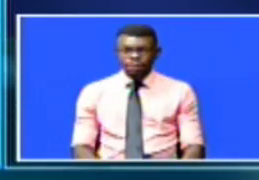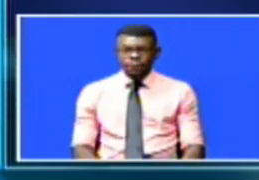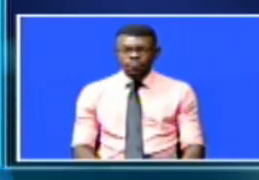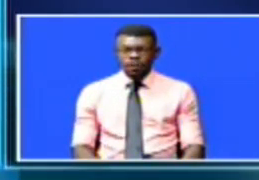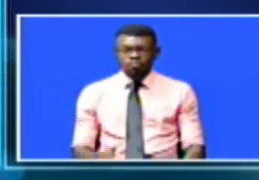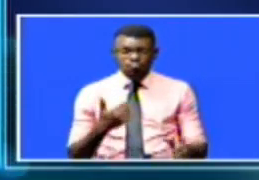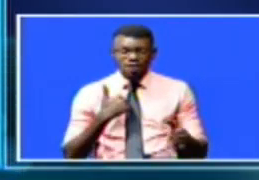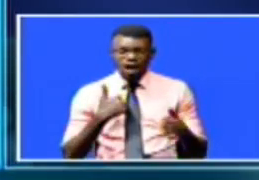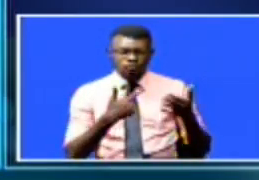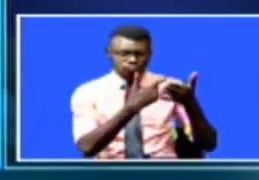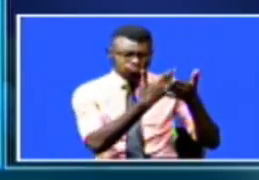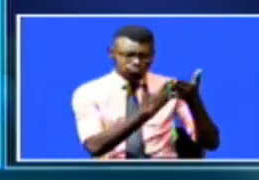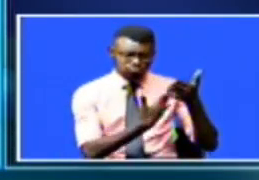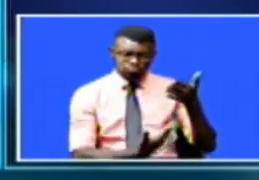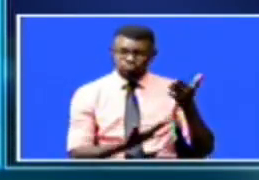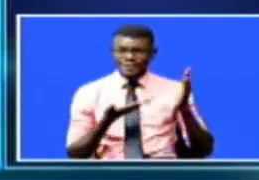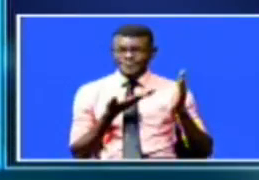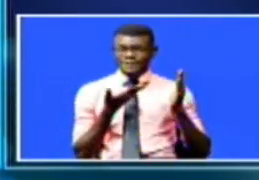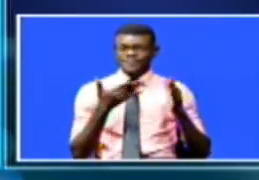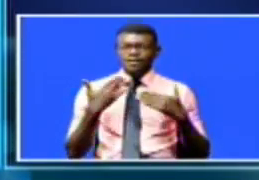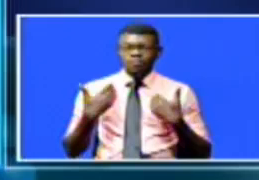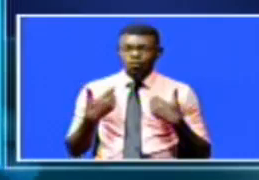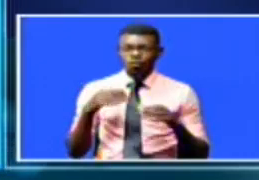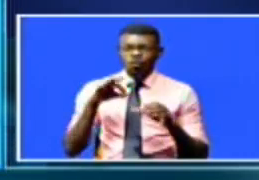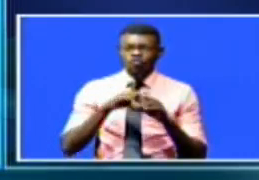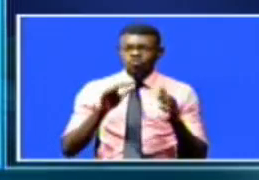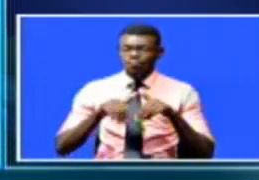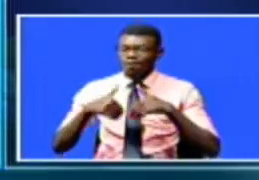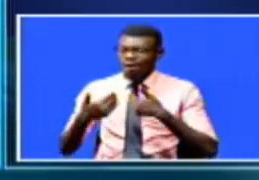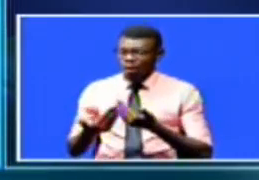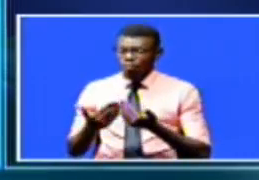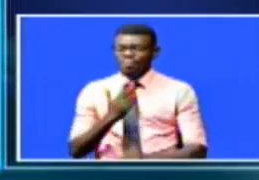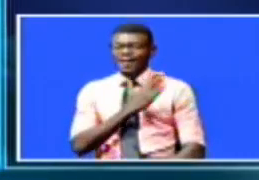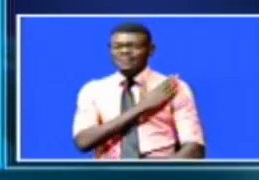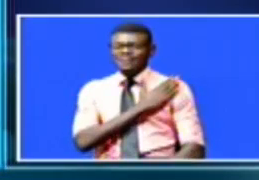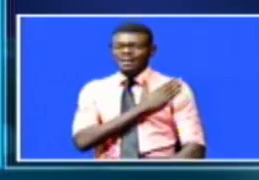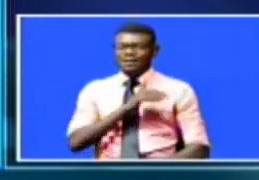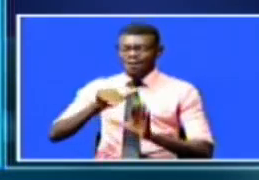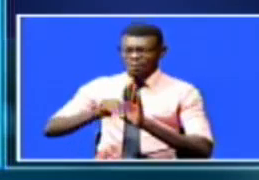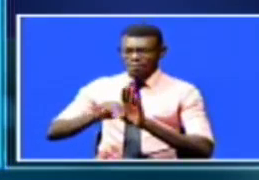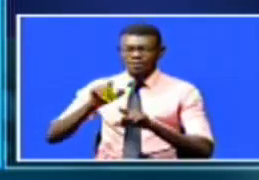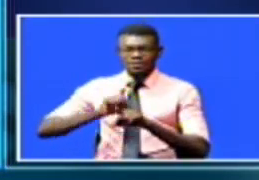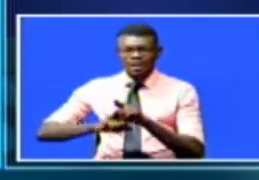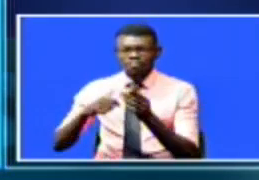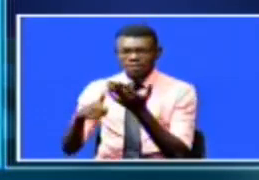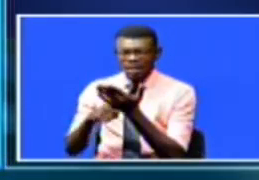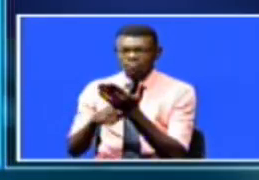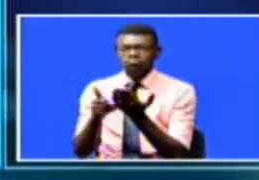I have a list of how voting went by for the NASA members when they were proposing the names that were to